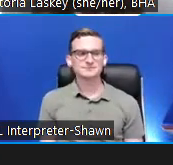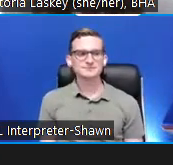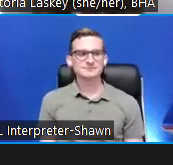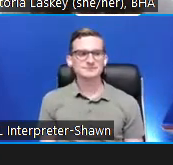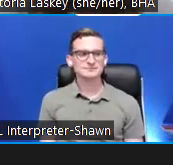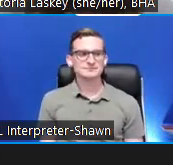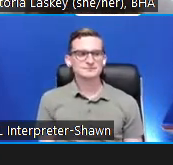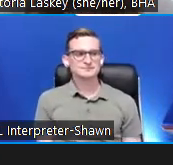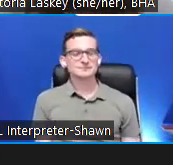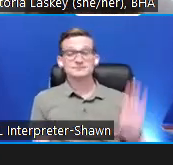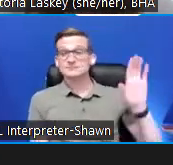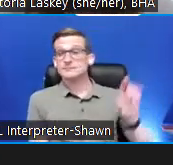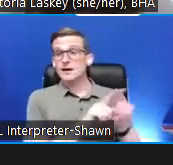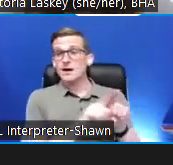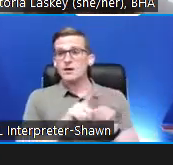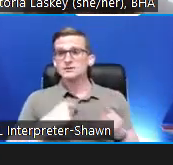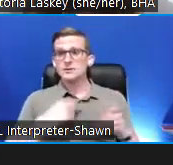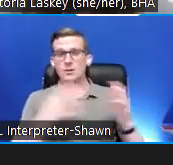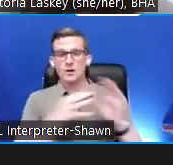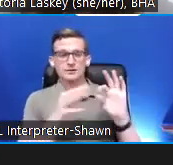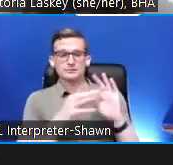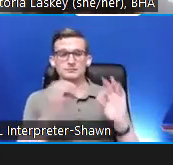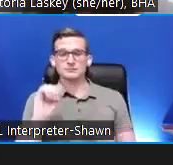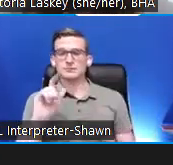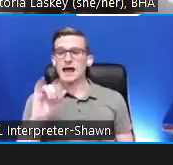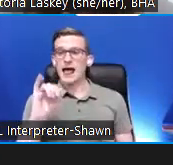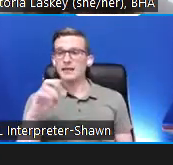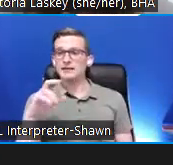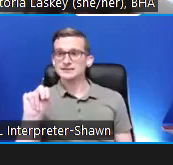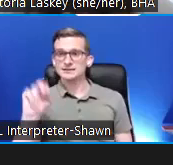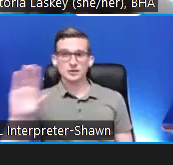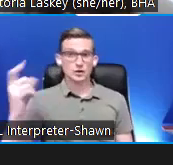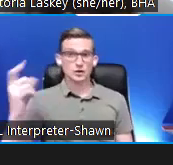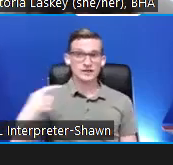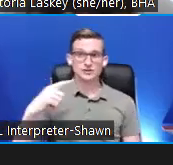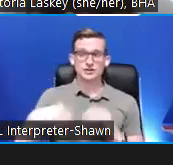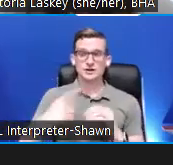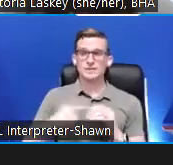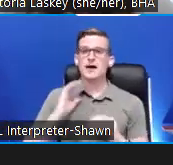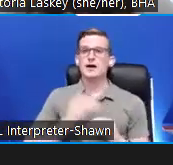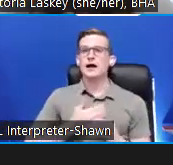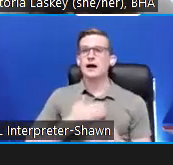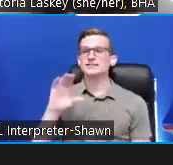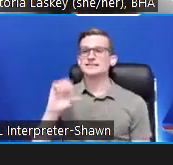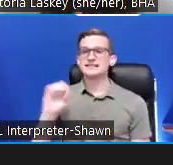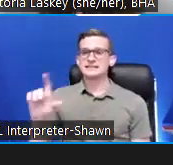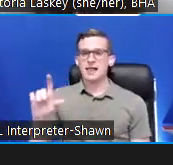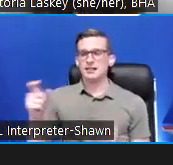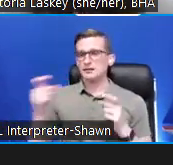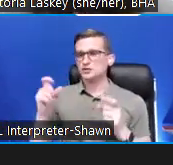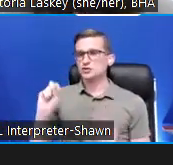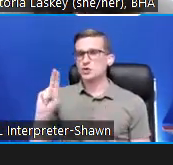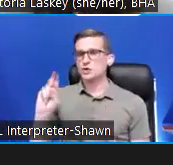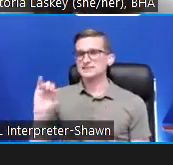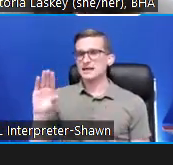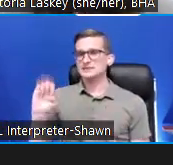I just want to also acknowledge Allison's question regarding our controlled substance license and prescribers. Wanted to let you know